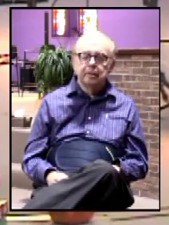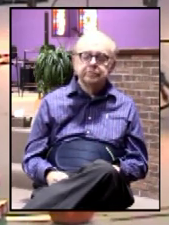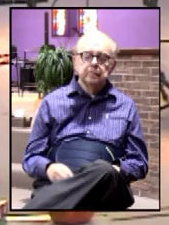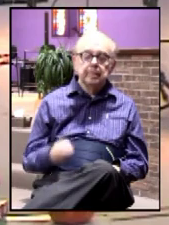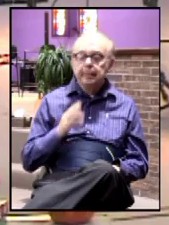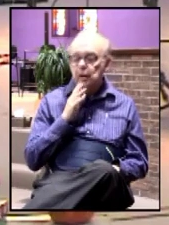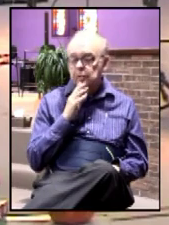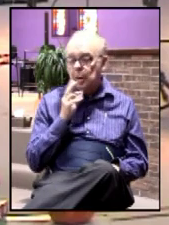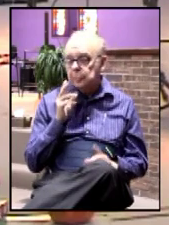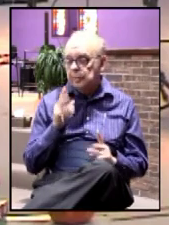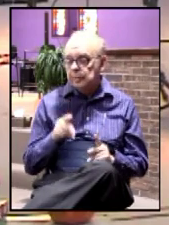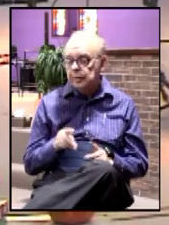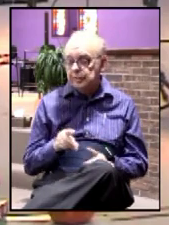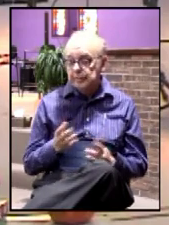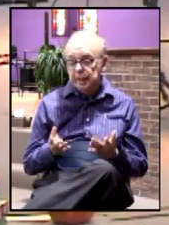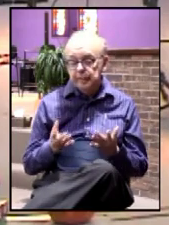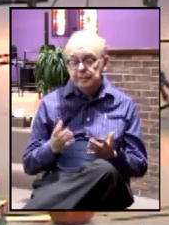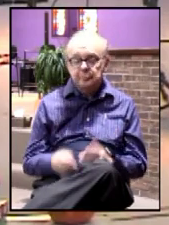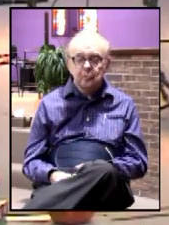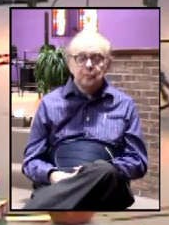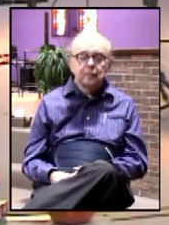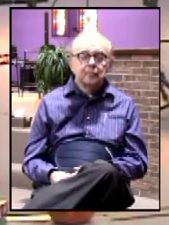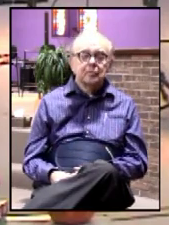Or talk to somebody.